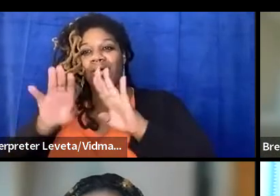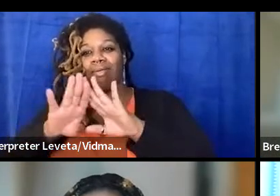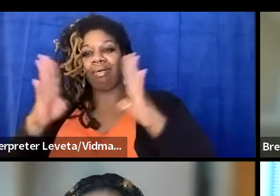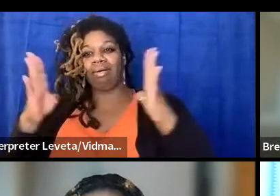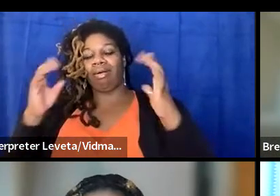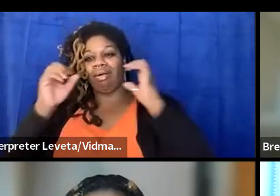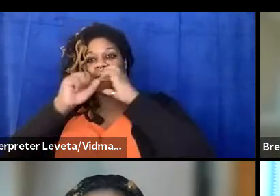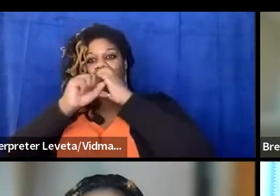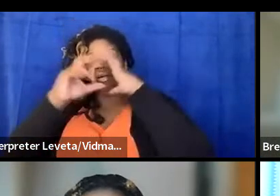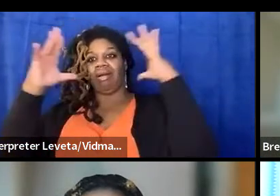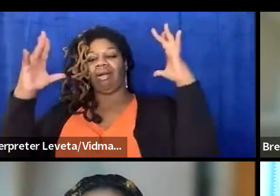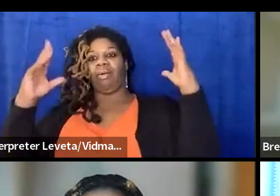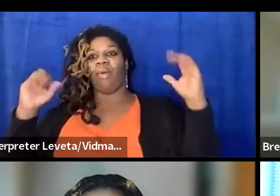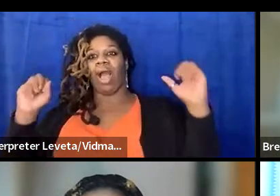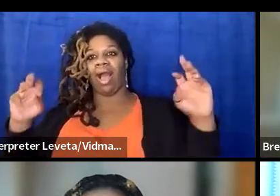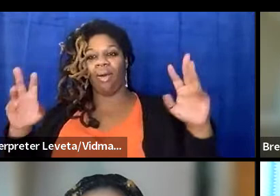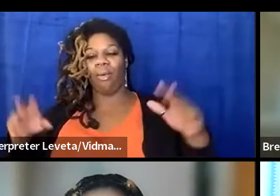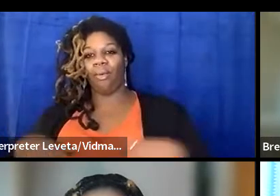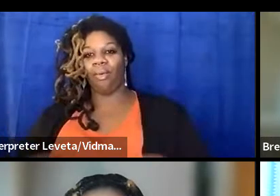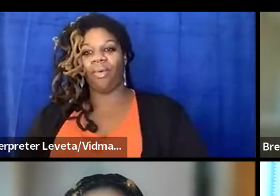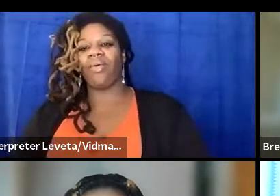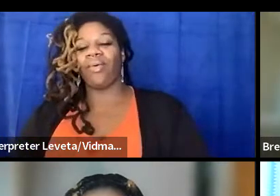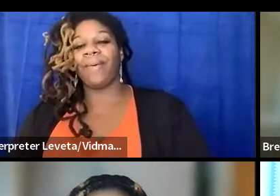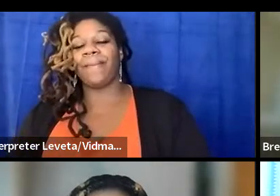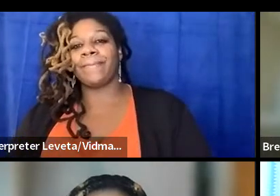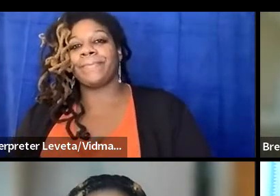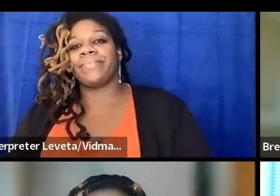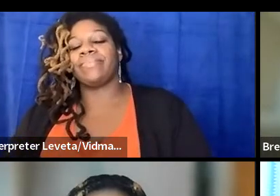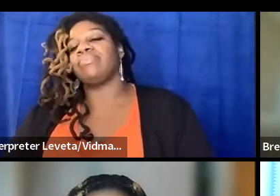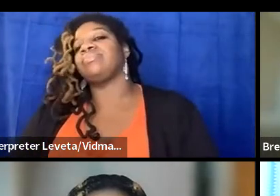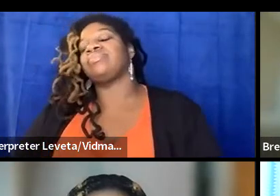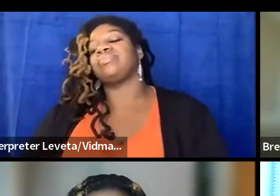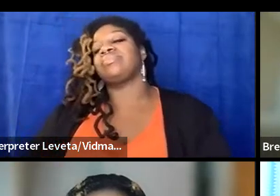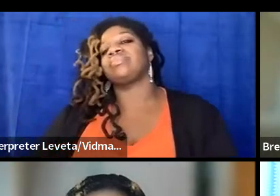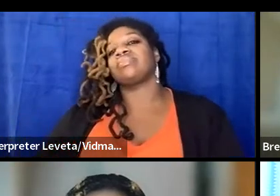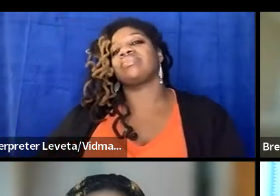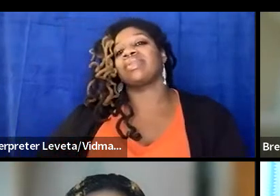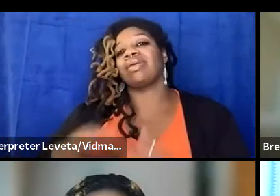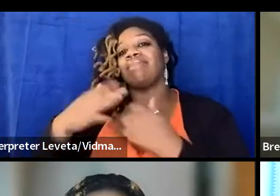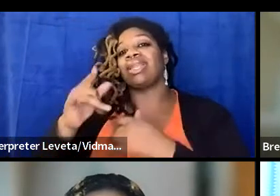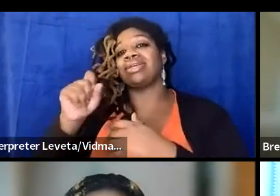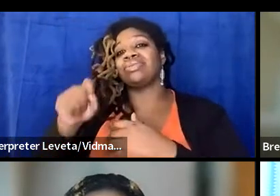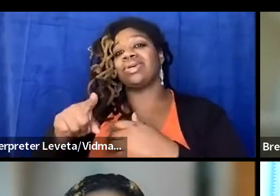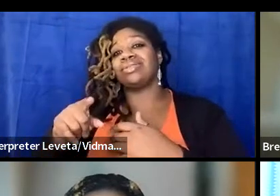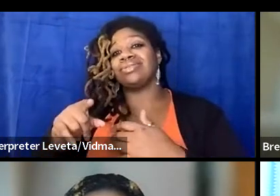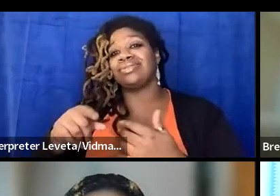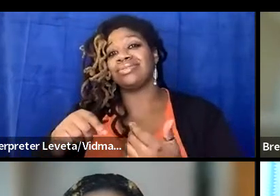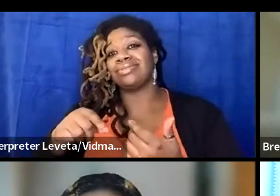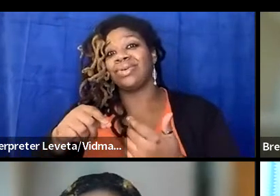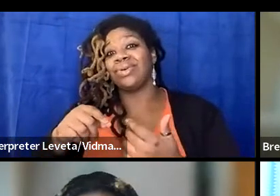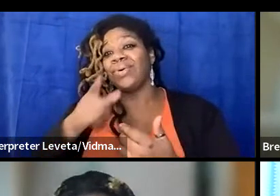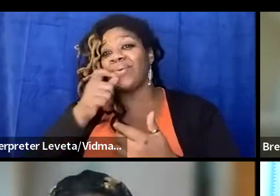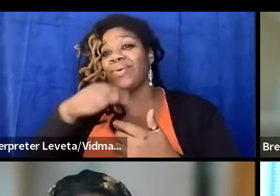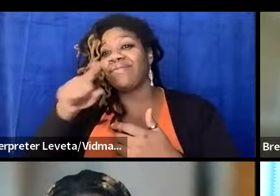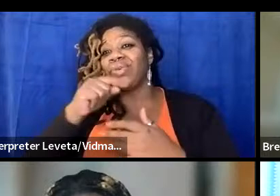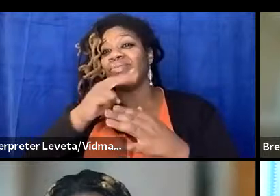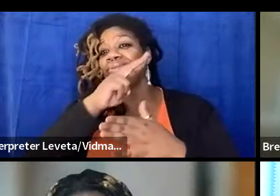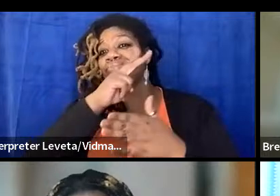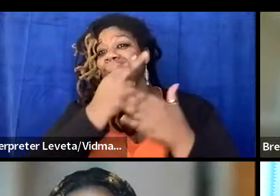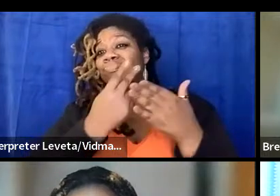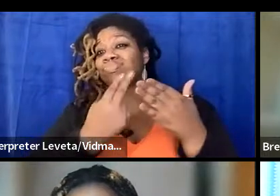Yeah, so I actually, my next question would be, who of you have been scuba diving? But we'll first do another